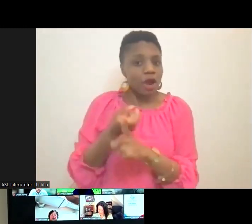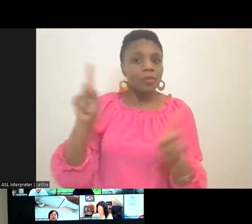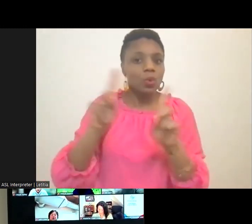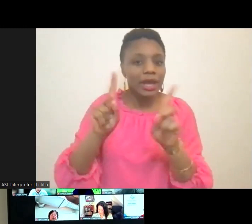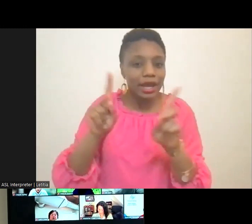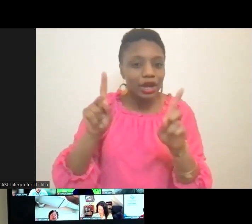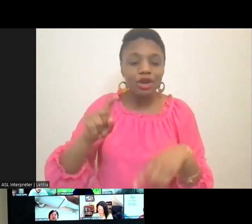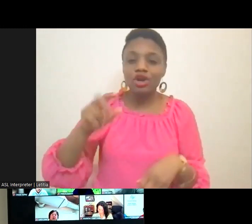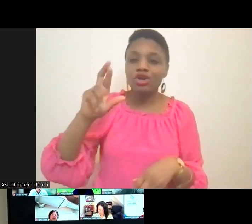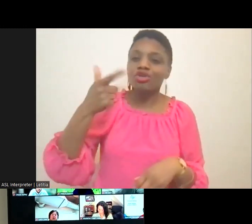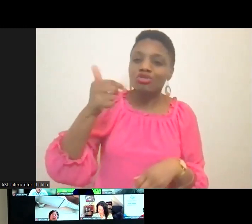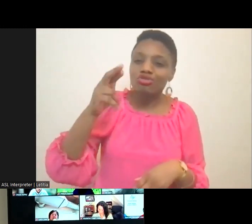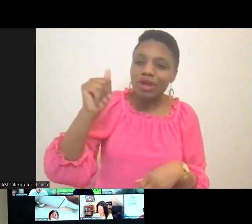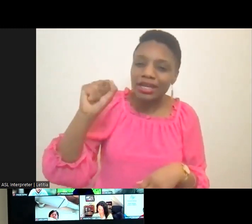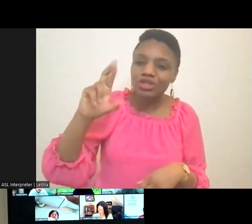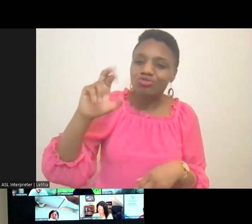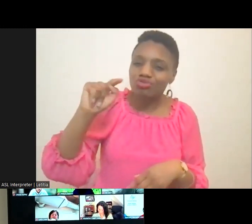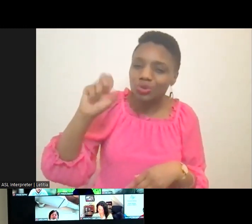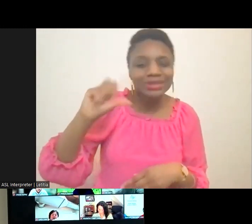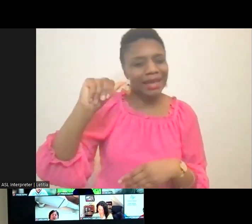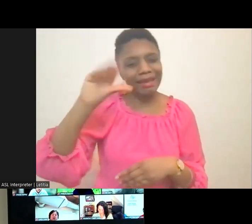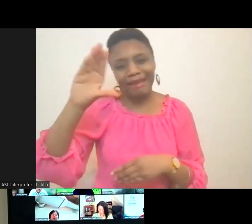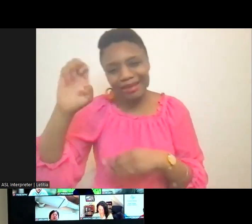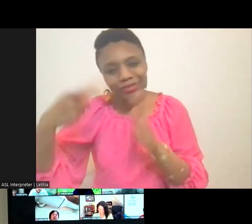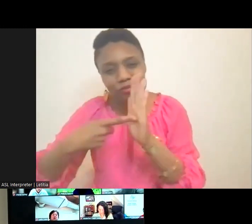Green Roots, Neighbor to Neighbor, and others who have